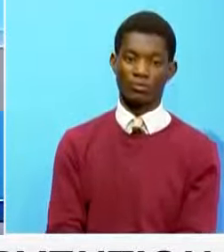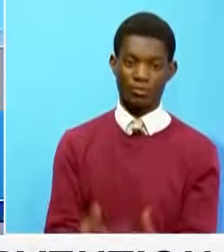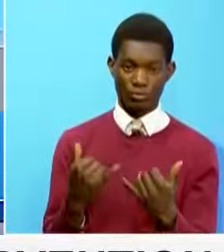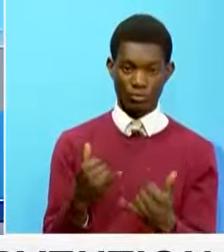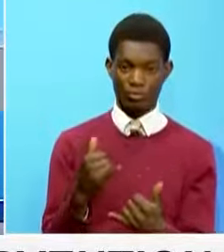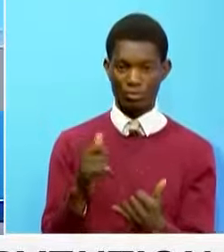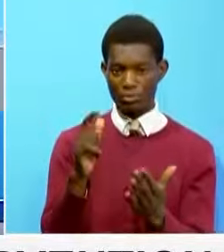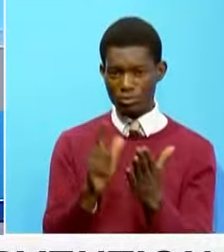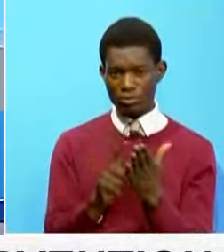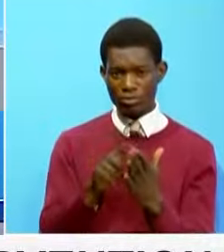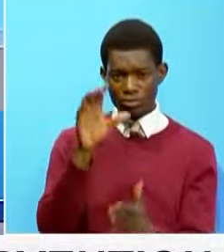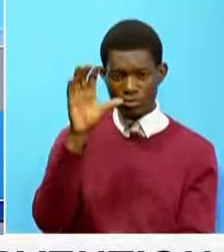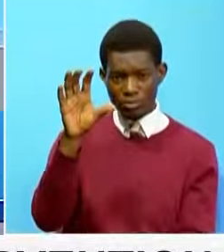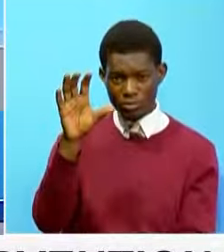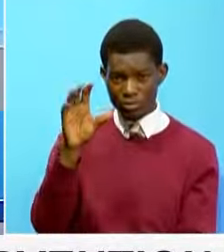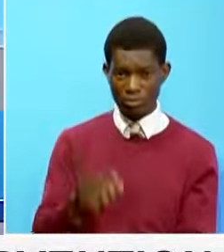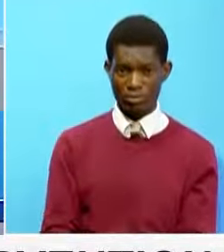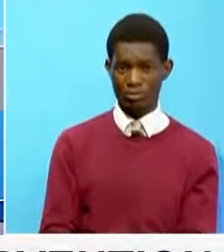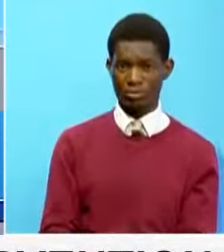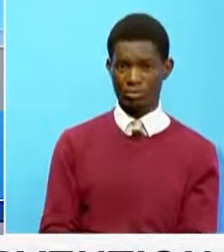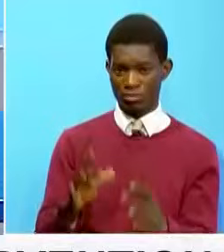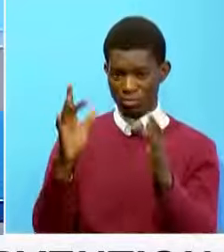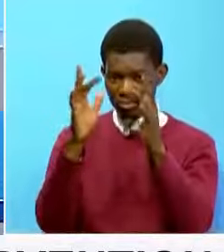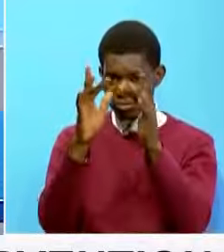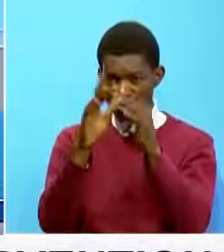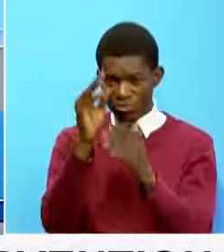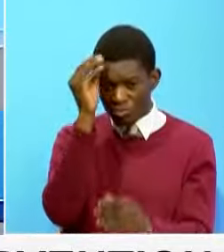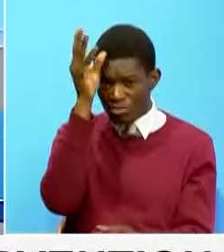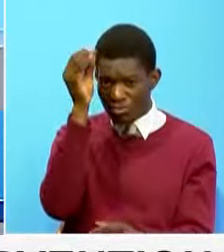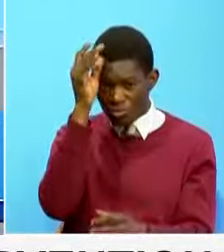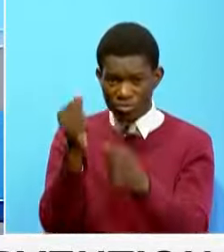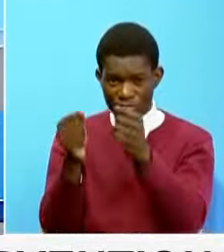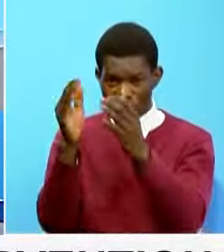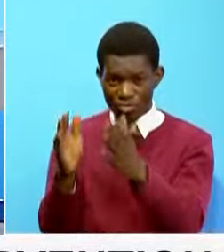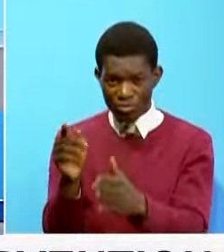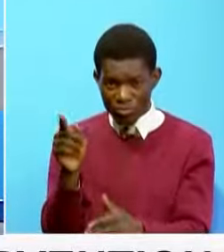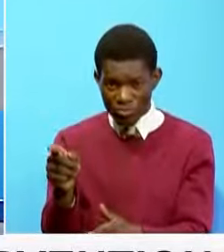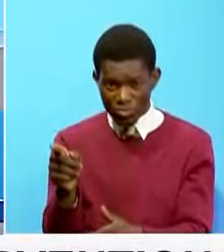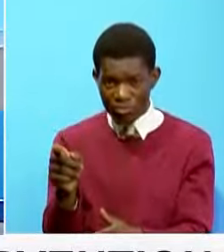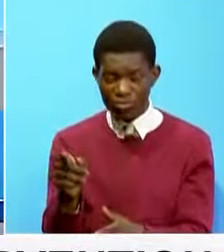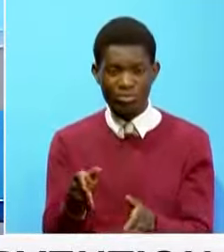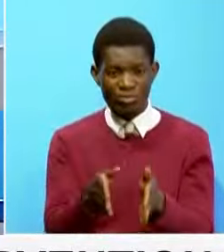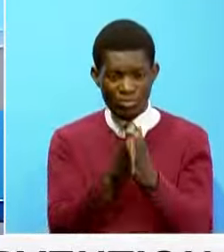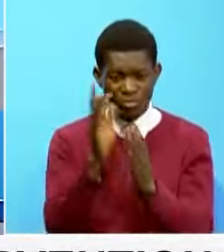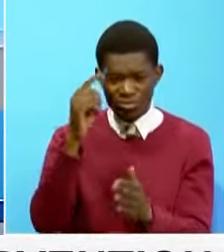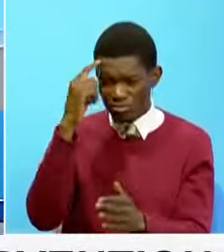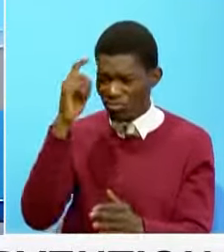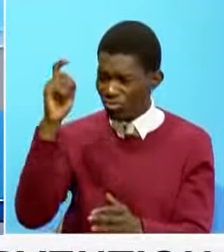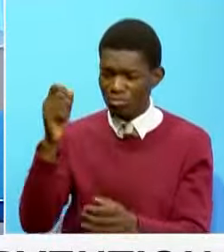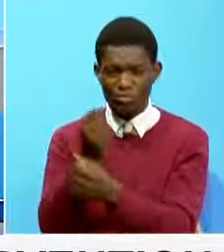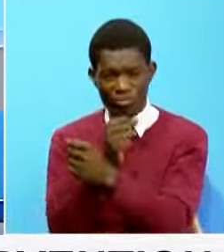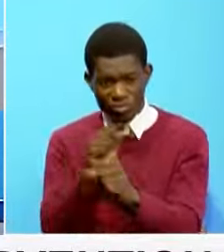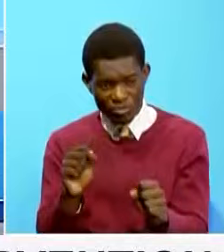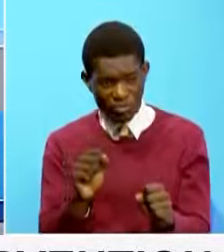Lusaka Province, online taxi drivers have asked the government to intervene in alleged exploitation by various online